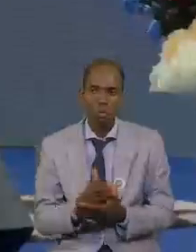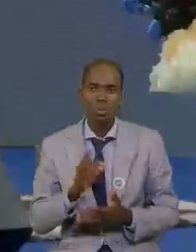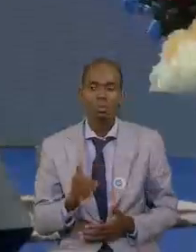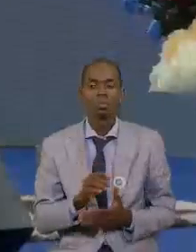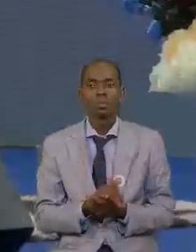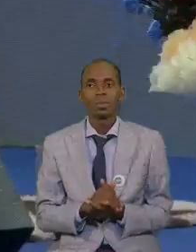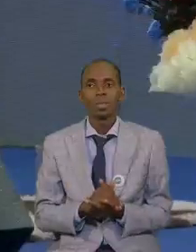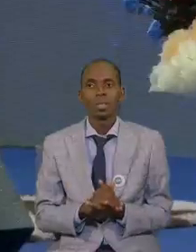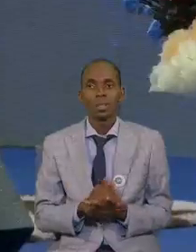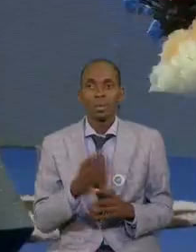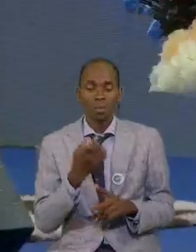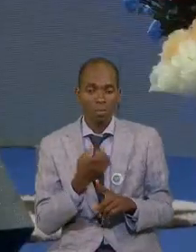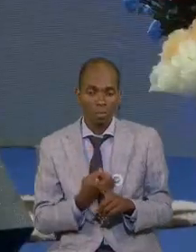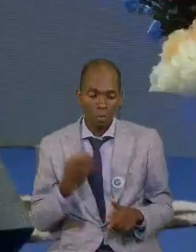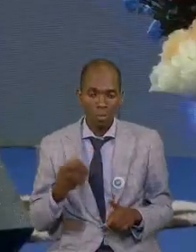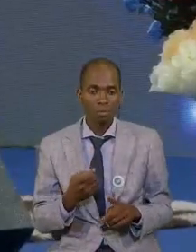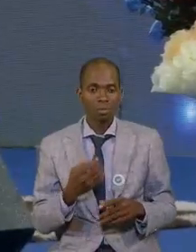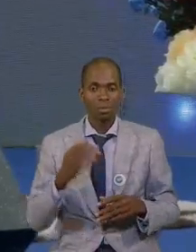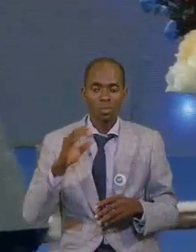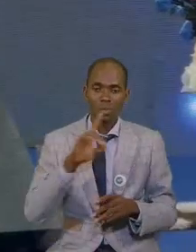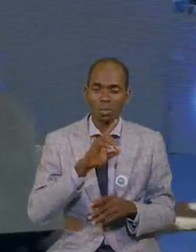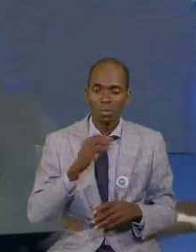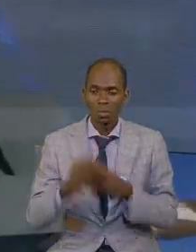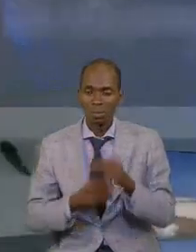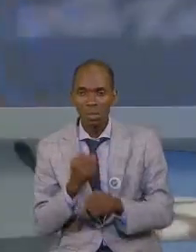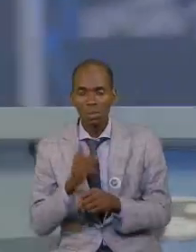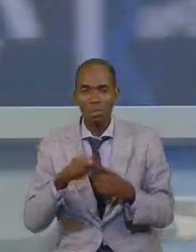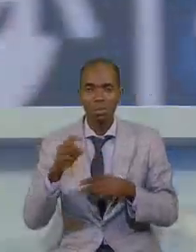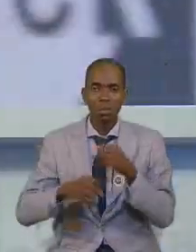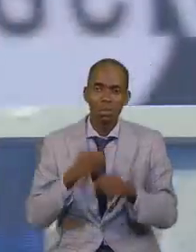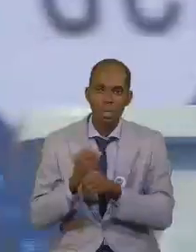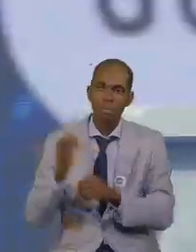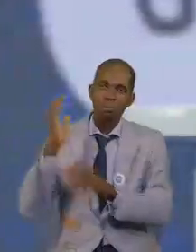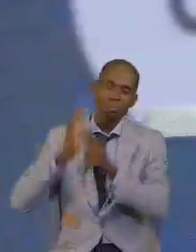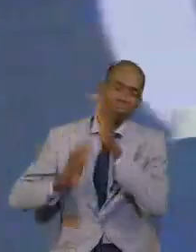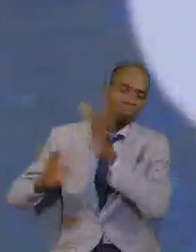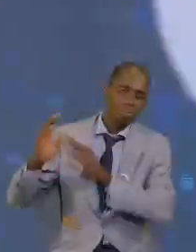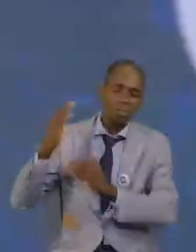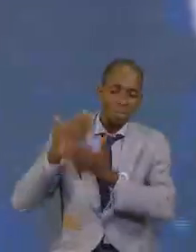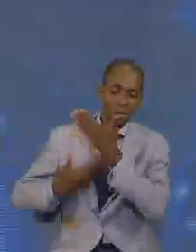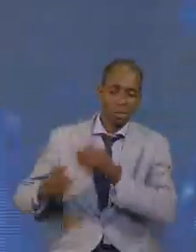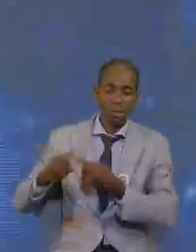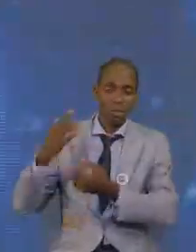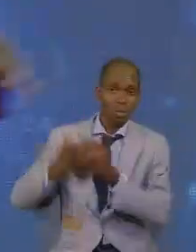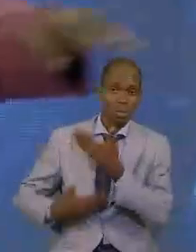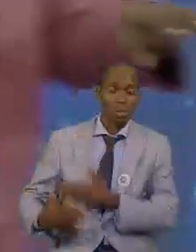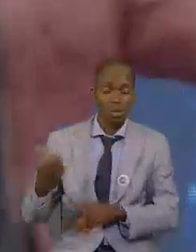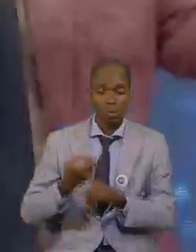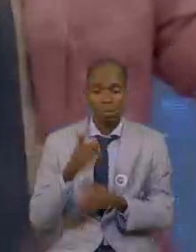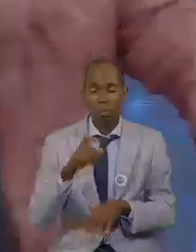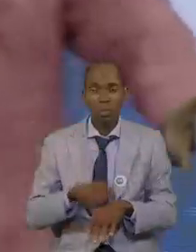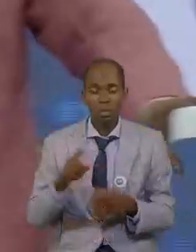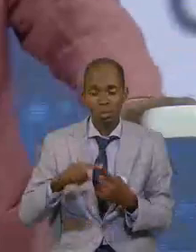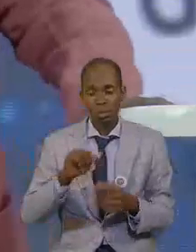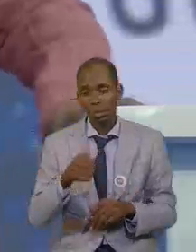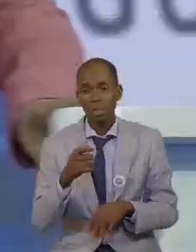From century to century, generation to generation, from one place to the other, until now, it